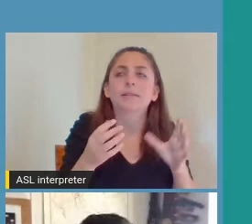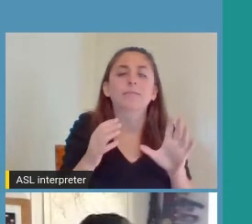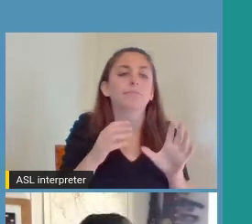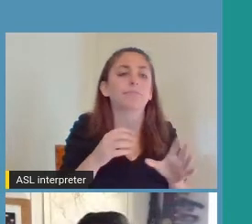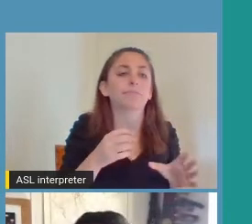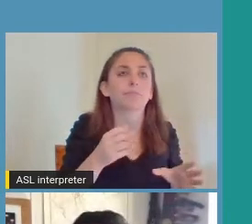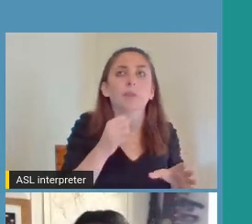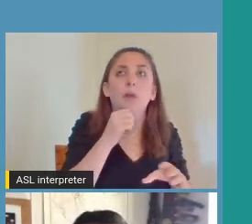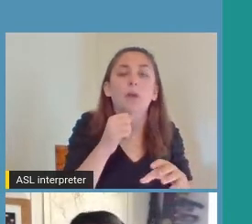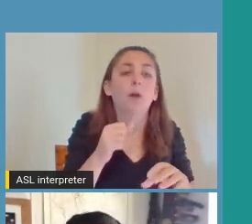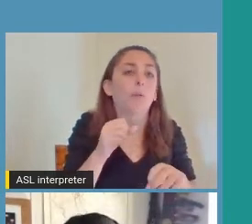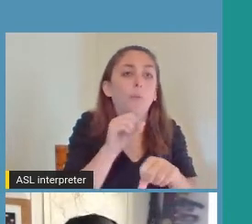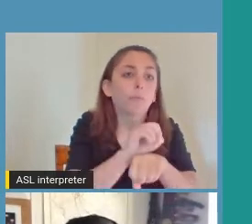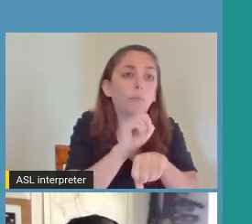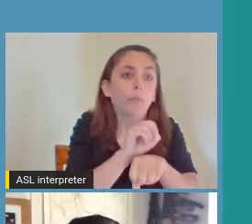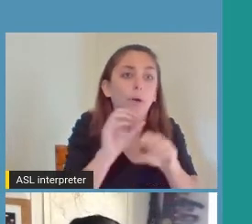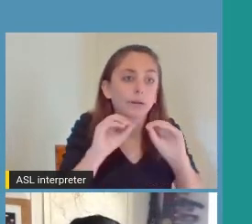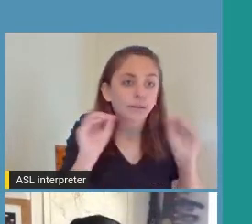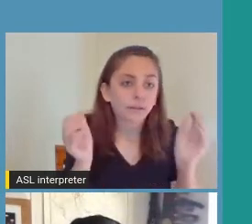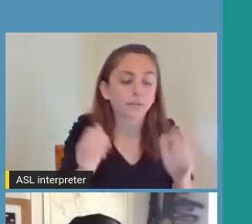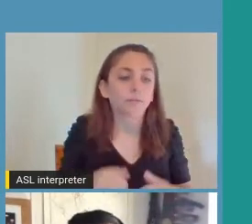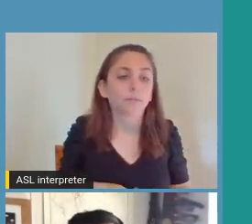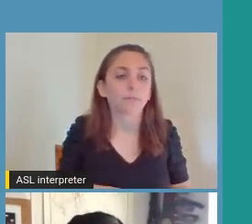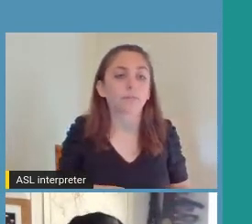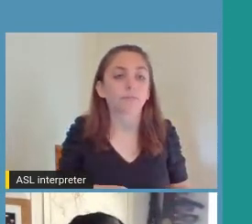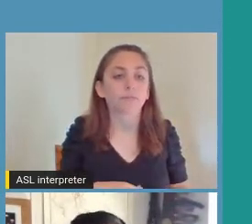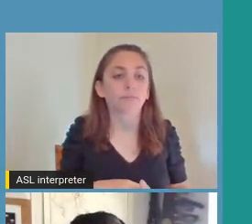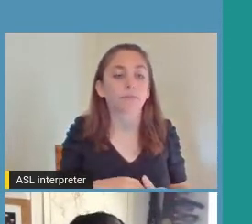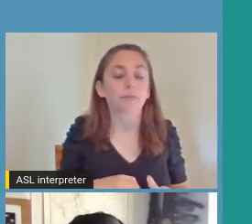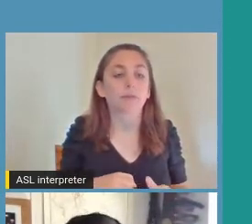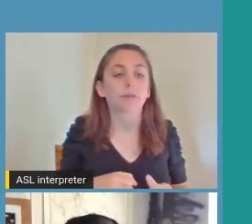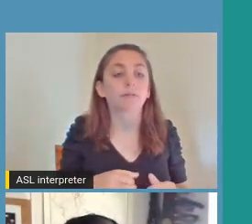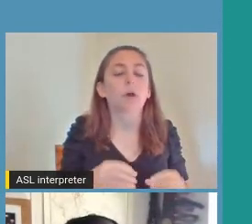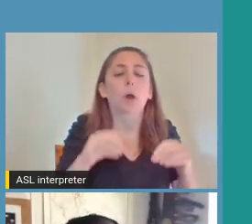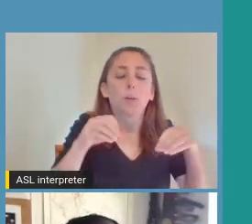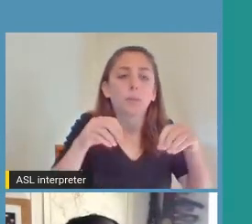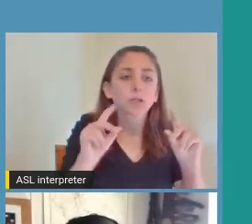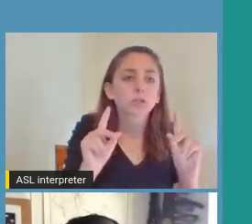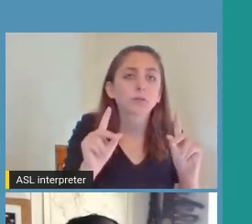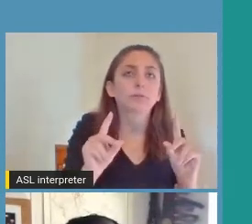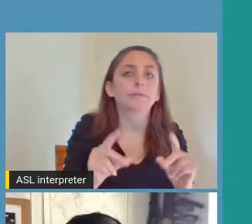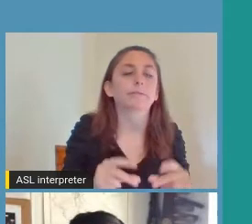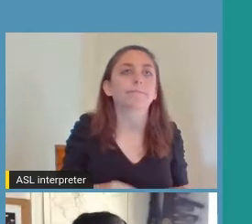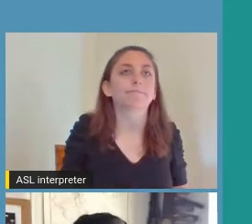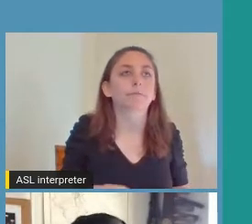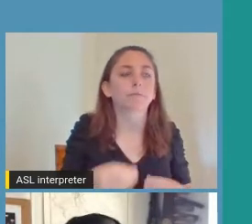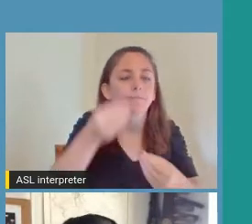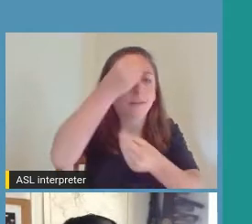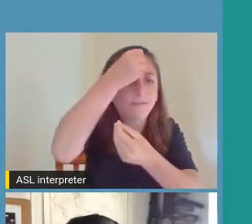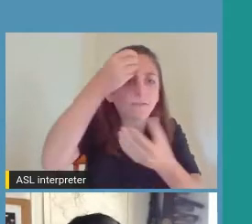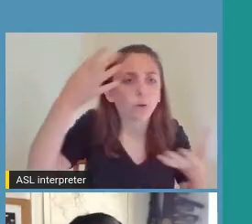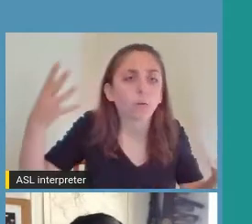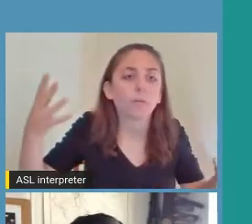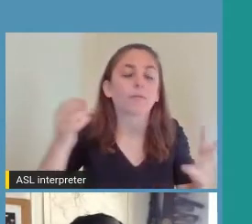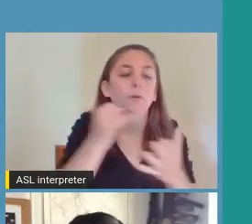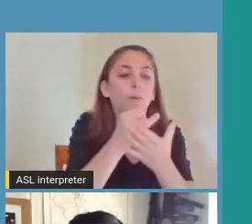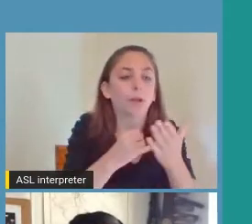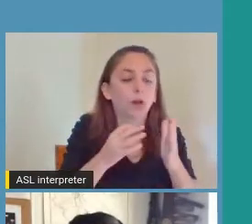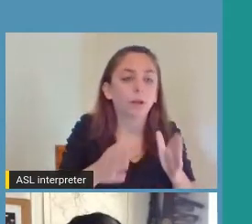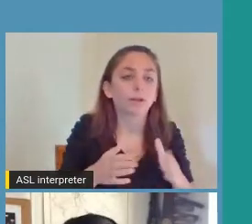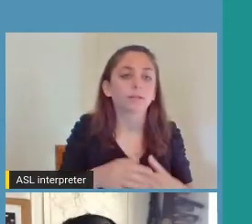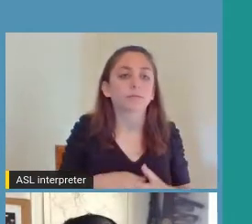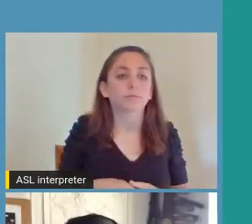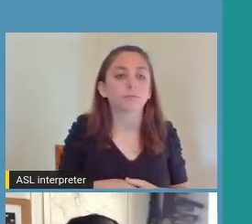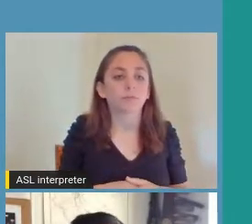and who are looking for opportunities to sort of get word out about their work. And so with the museum support, we